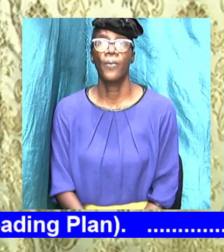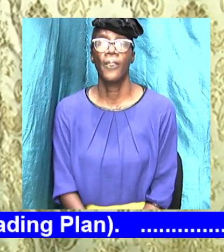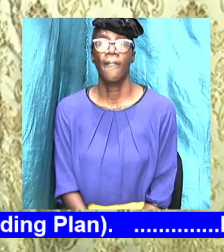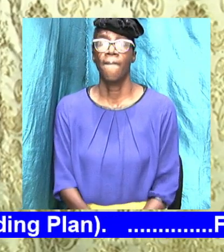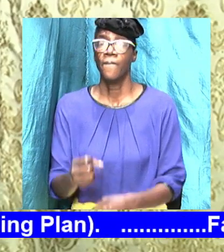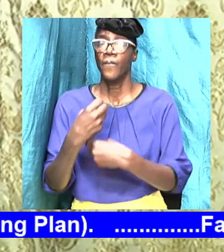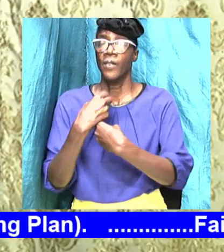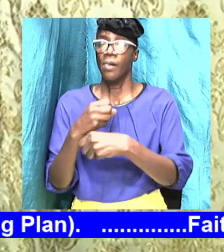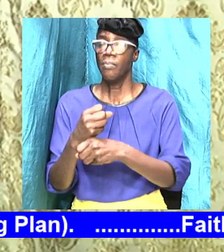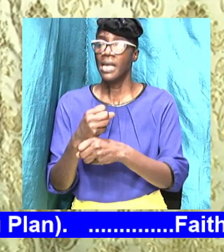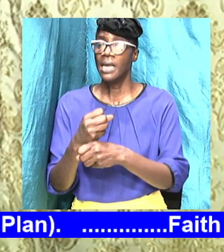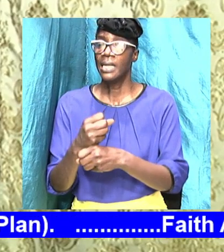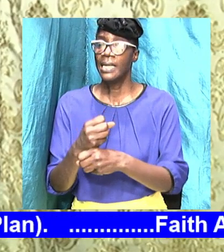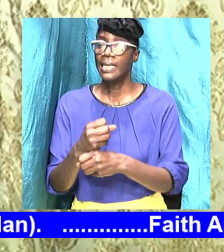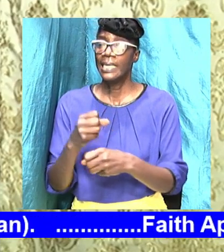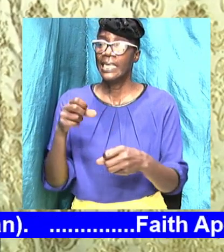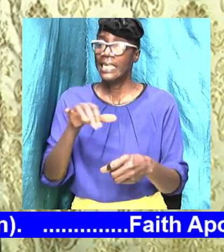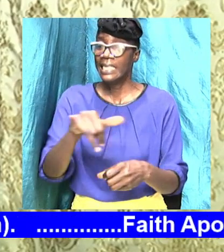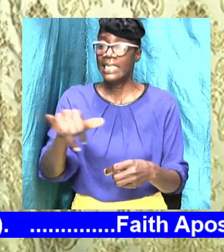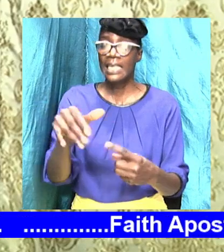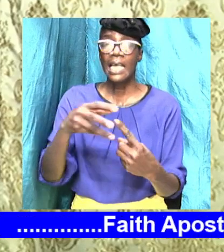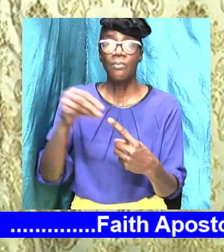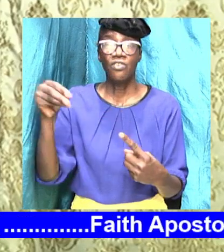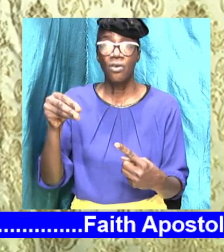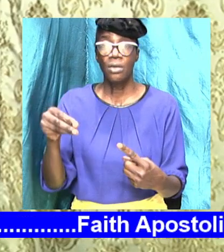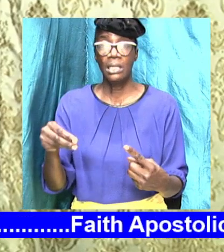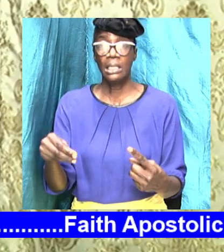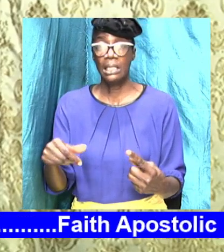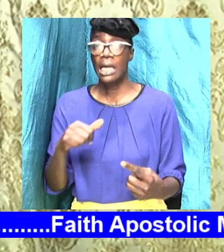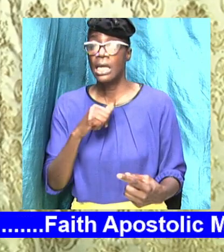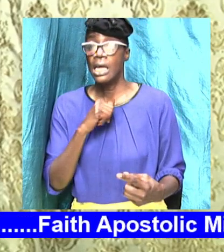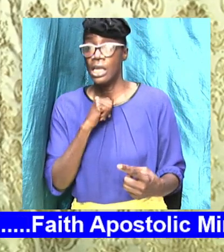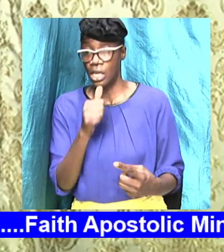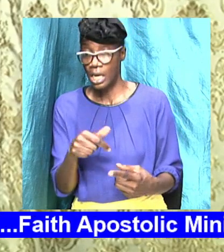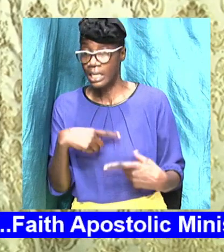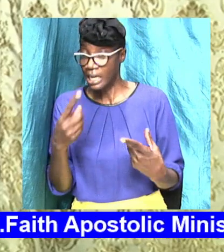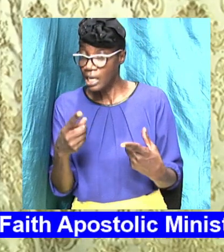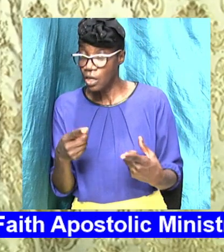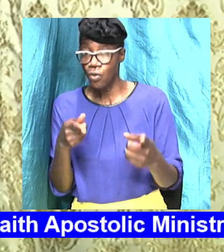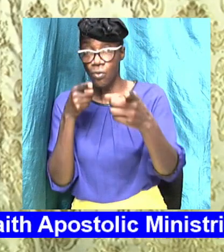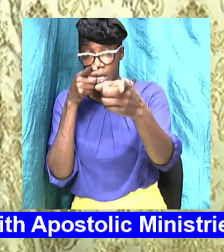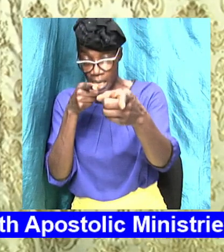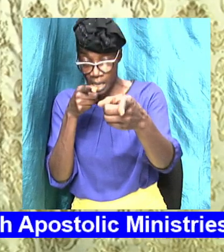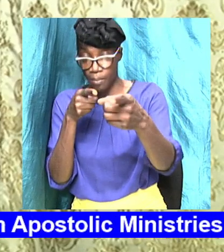to make the same decision. And I am not going to tell you that I'm perfect.